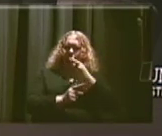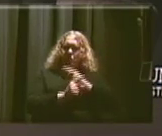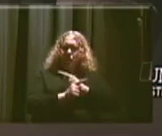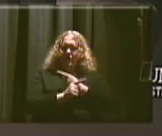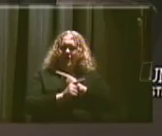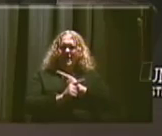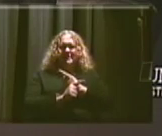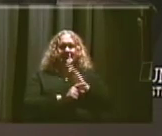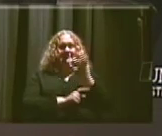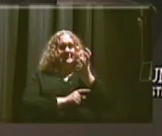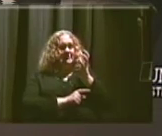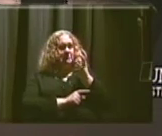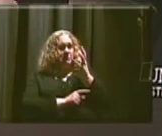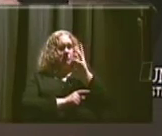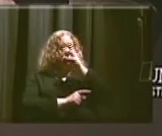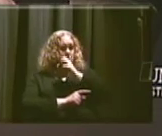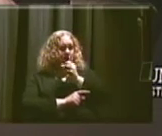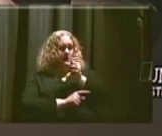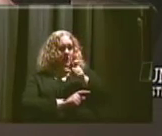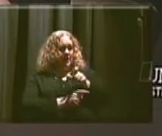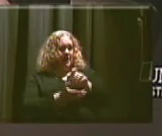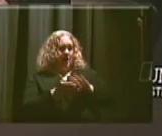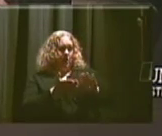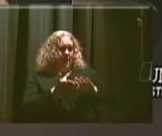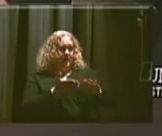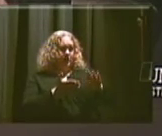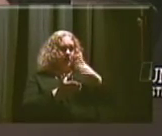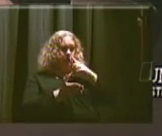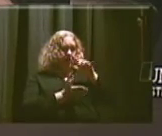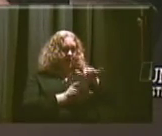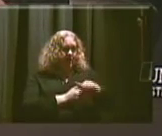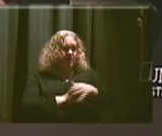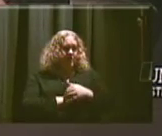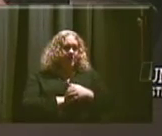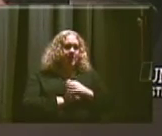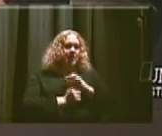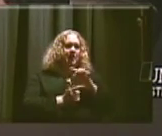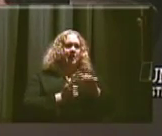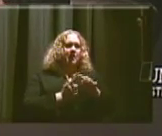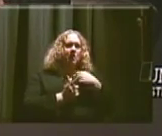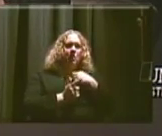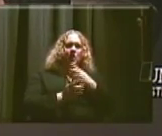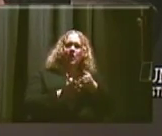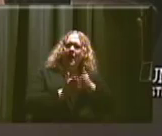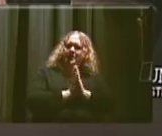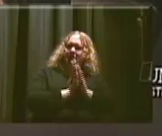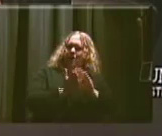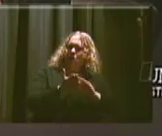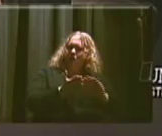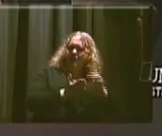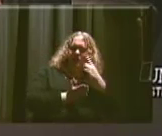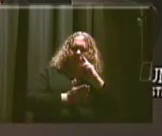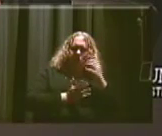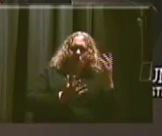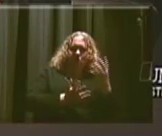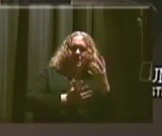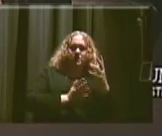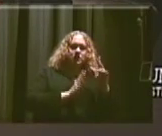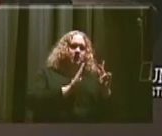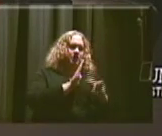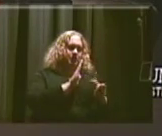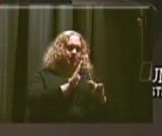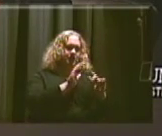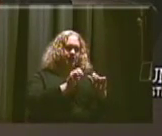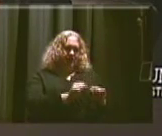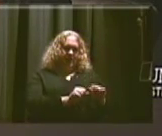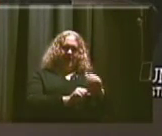we need a waiver for that. And then when you read a little further, what we're asking a waiver for is so that kindergarten children can have a